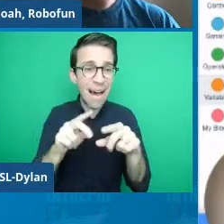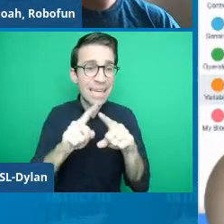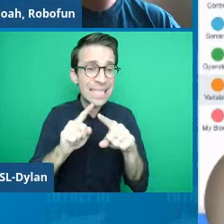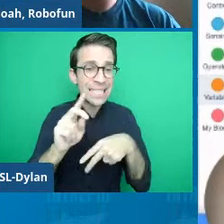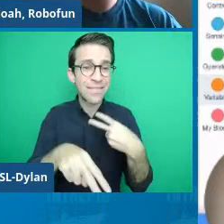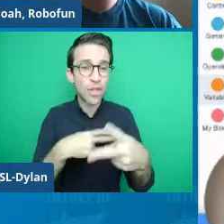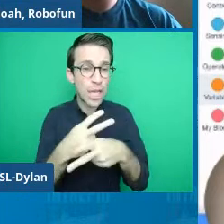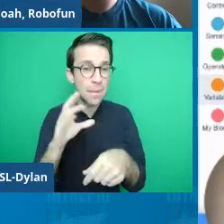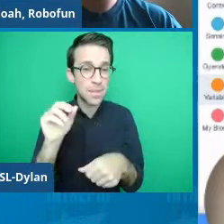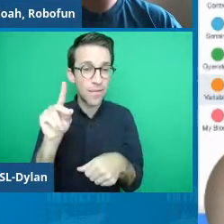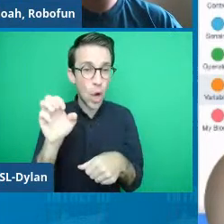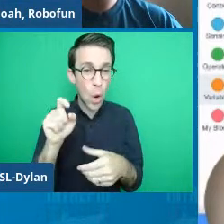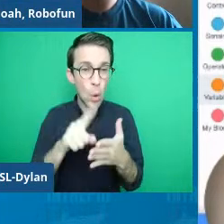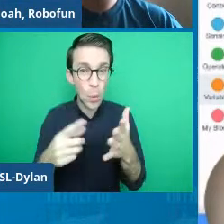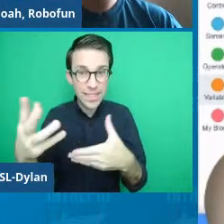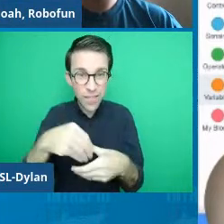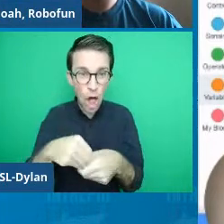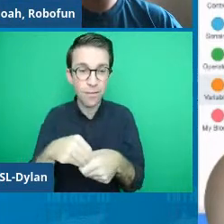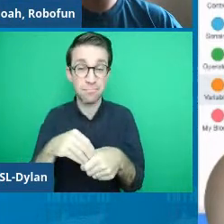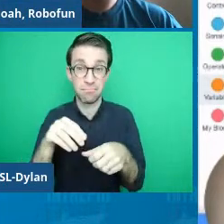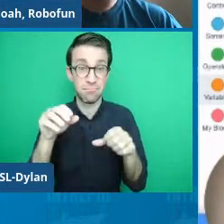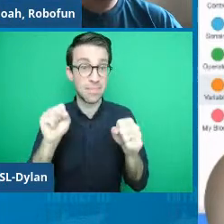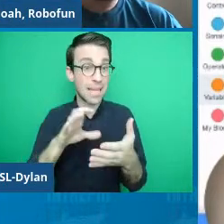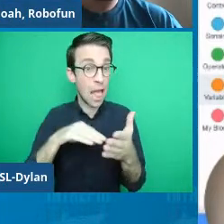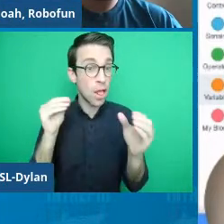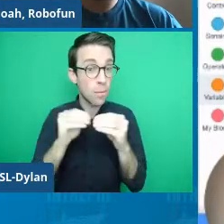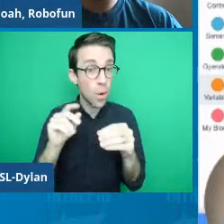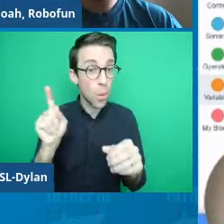involved. You can learn more about it at